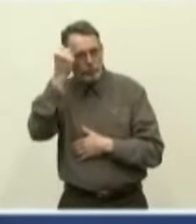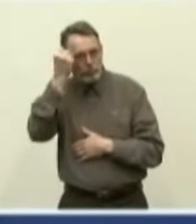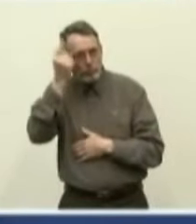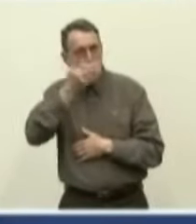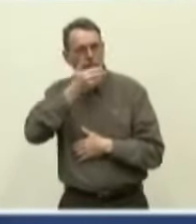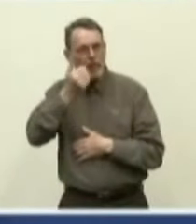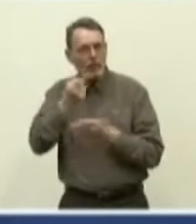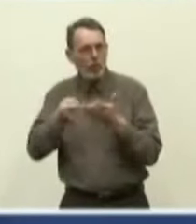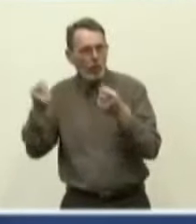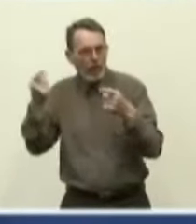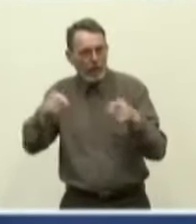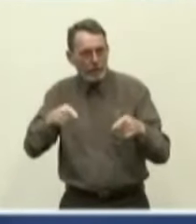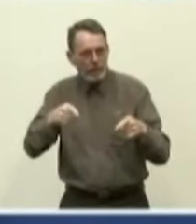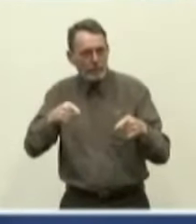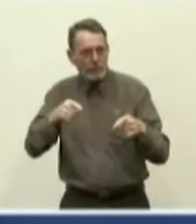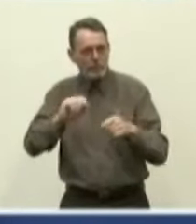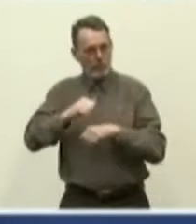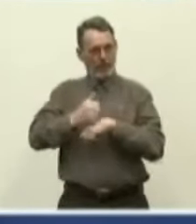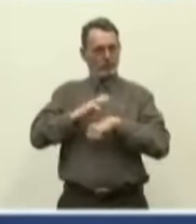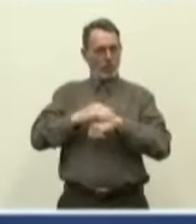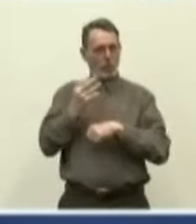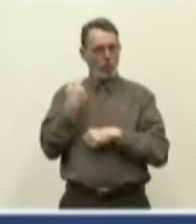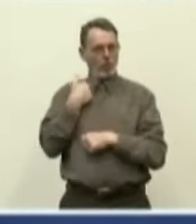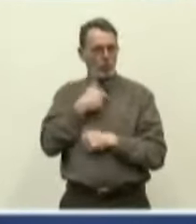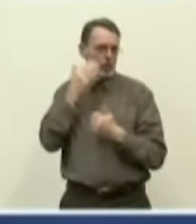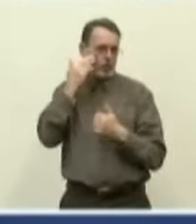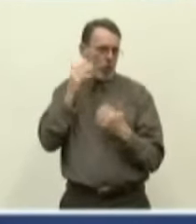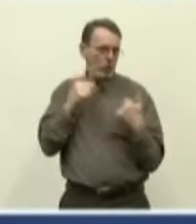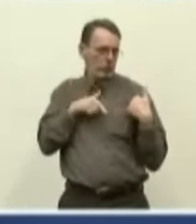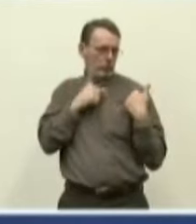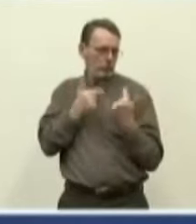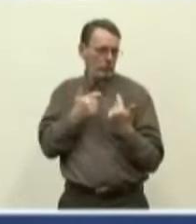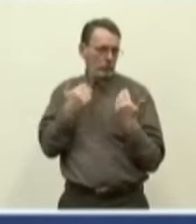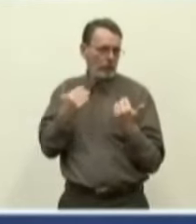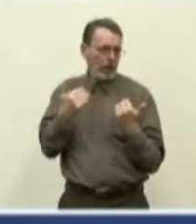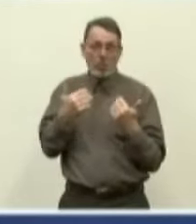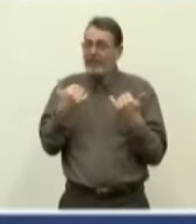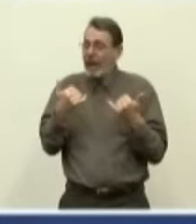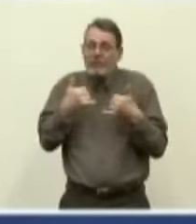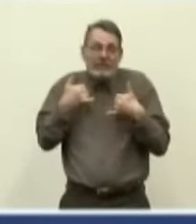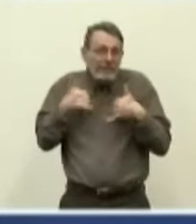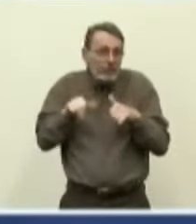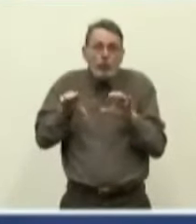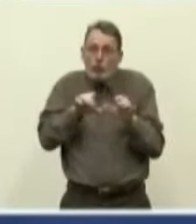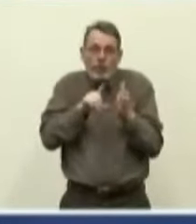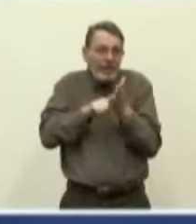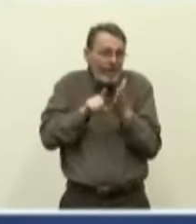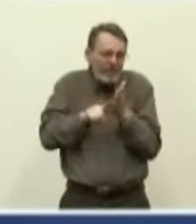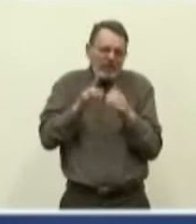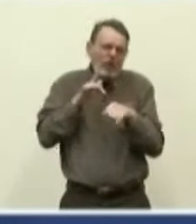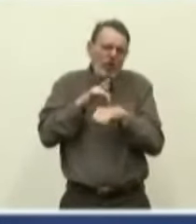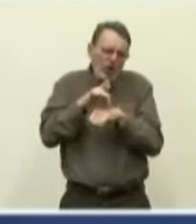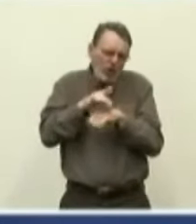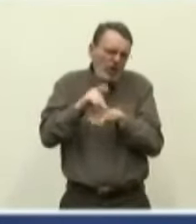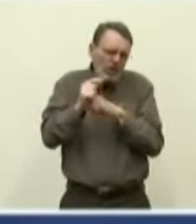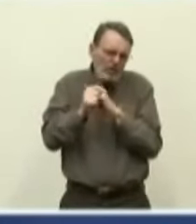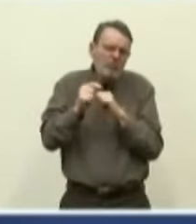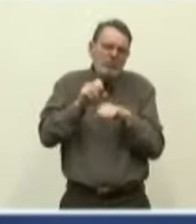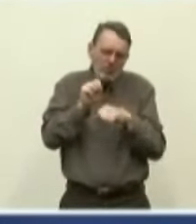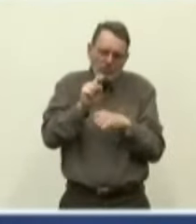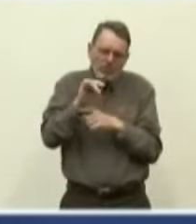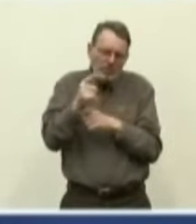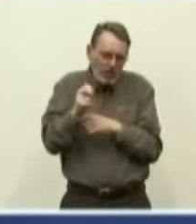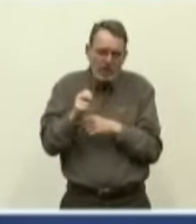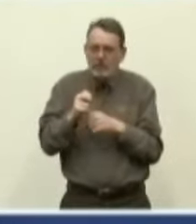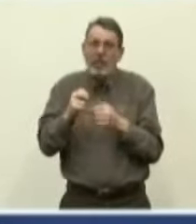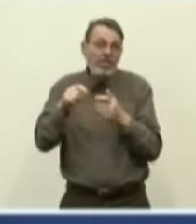occurred based upon what we know right now. We are still in the very early stages of an investigation that can take months to complete, and